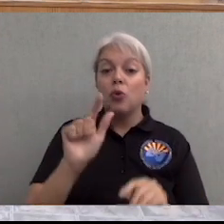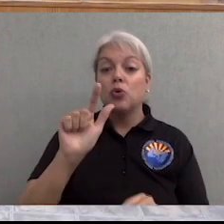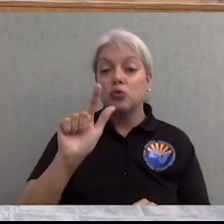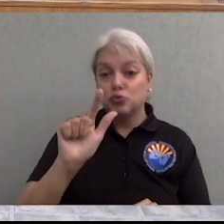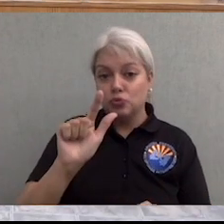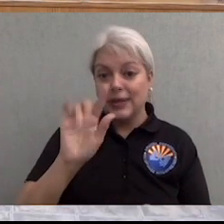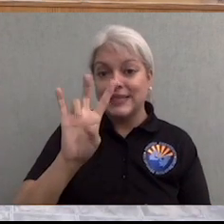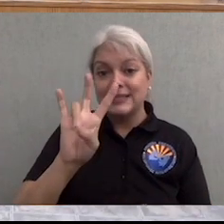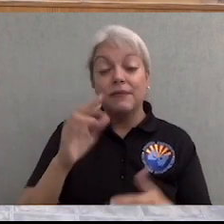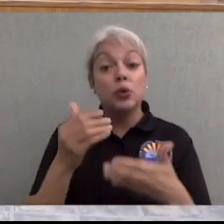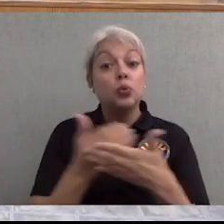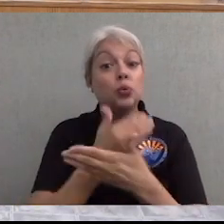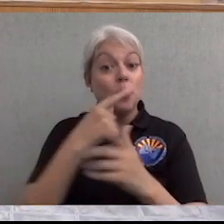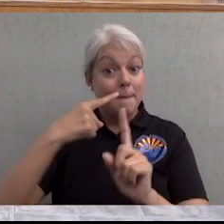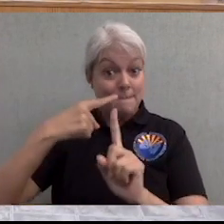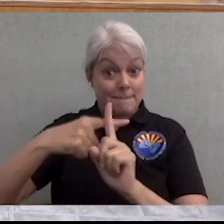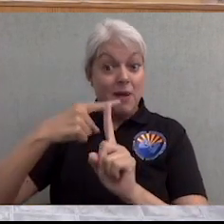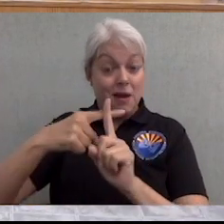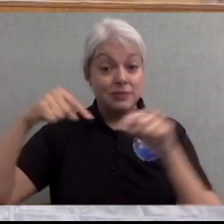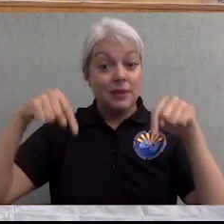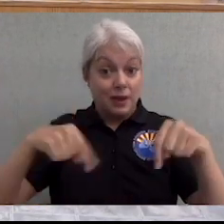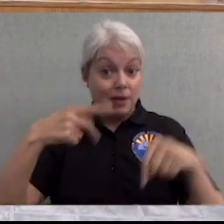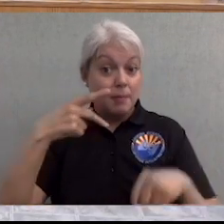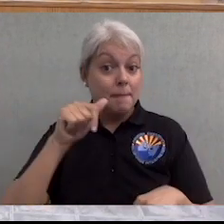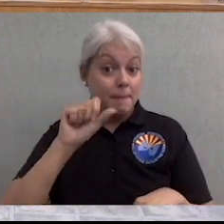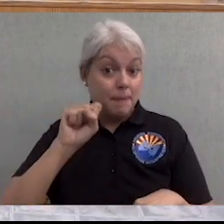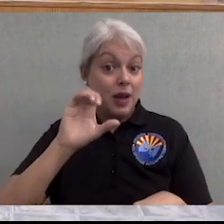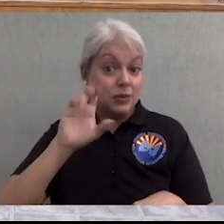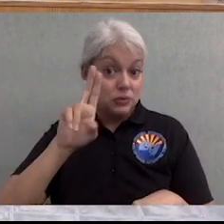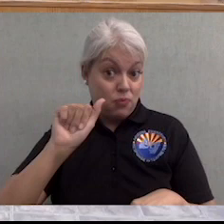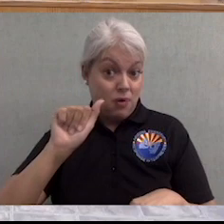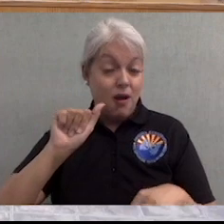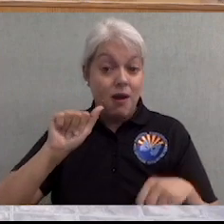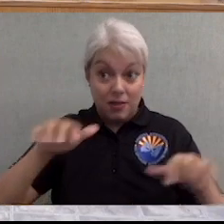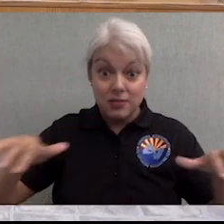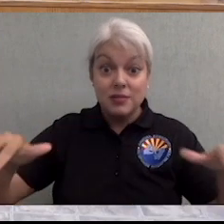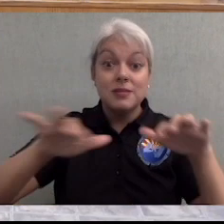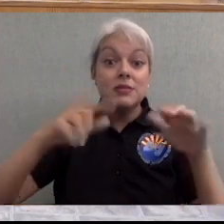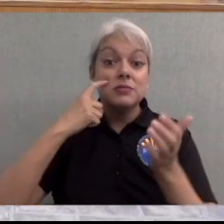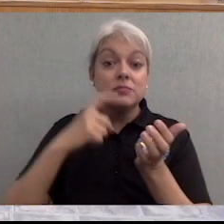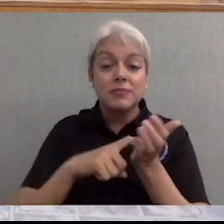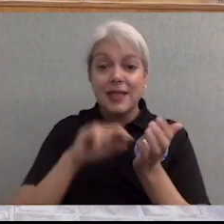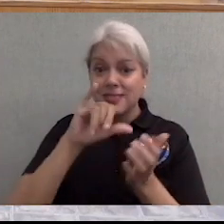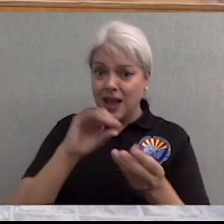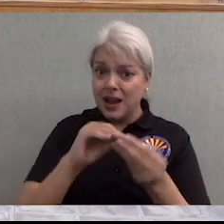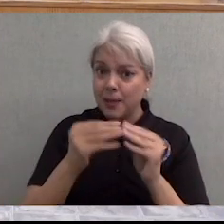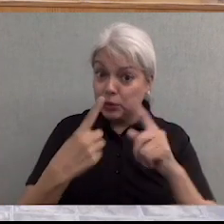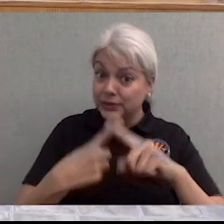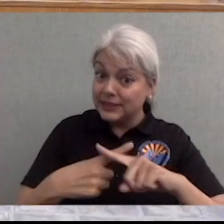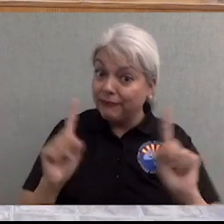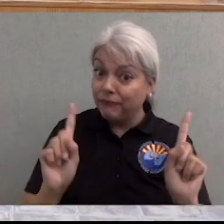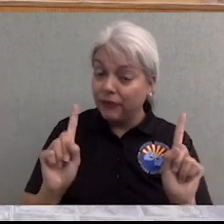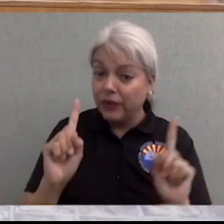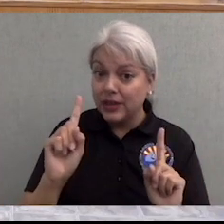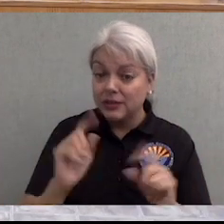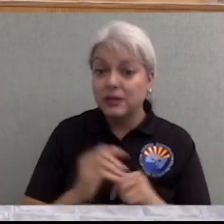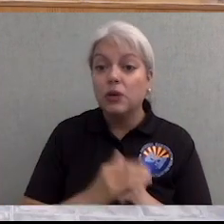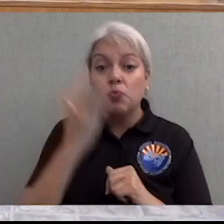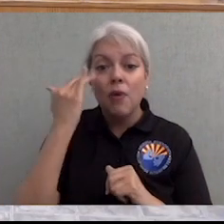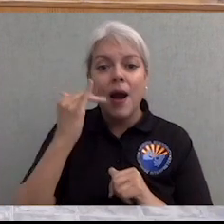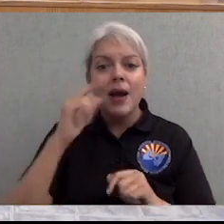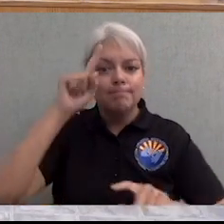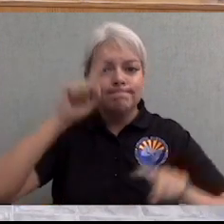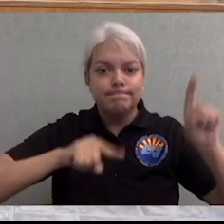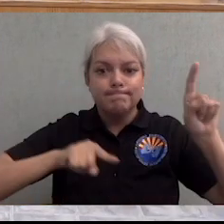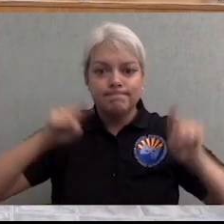New Pascua, so this is a number we haven't seen here before, and they're scattered. It's scattered positives.